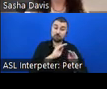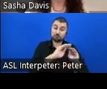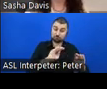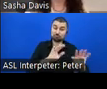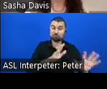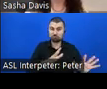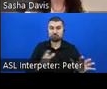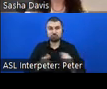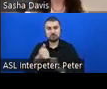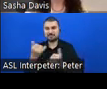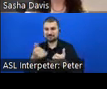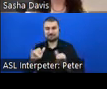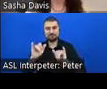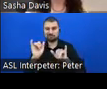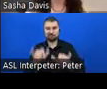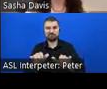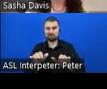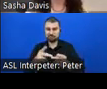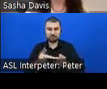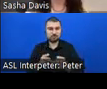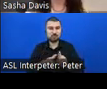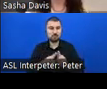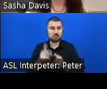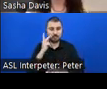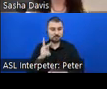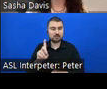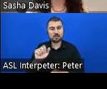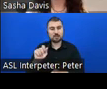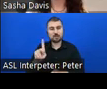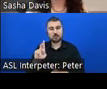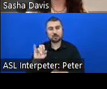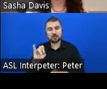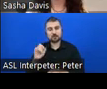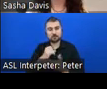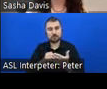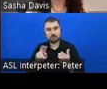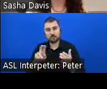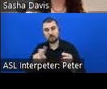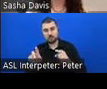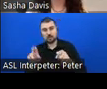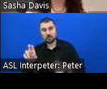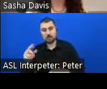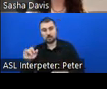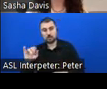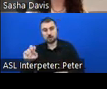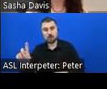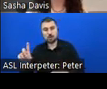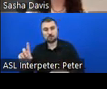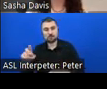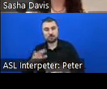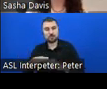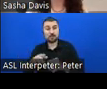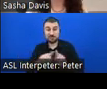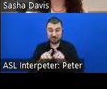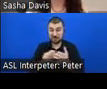there's a Willem de Kooning drawing over here on the side, Reginald Marsh drawing here, and then these plants